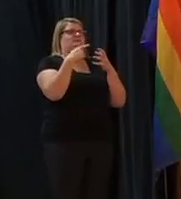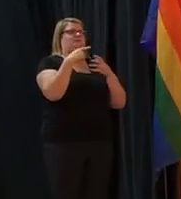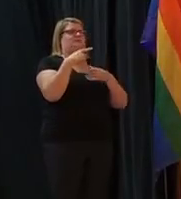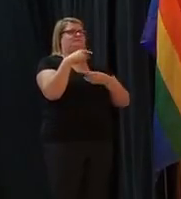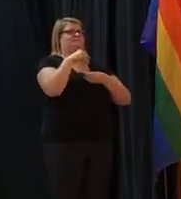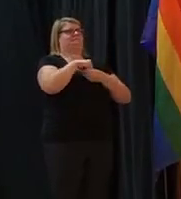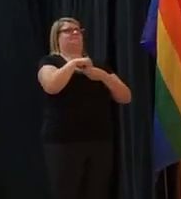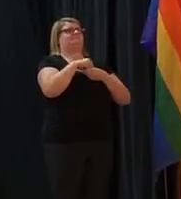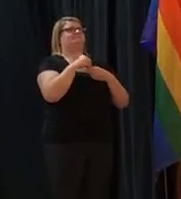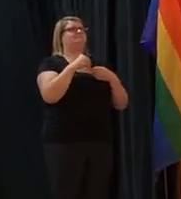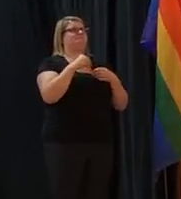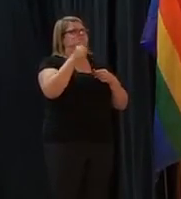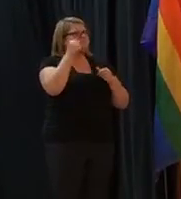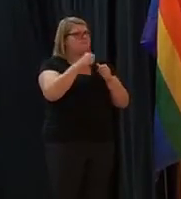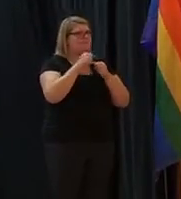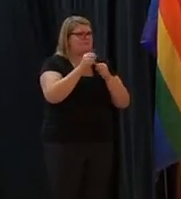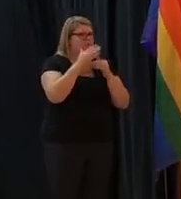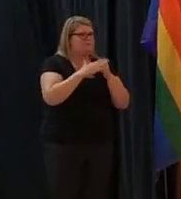No pressure.